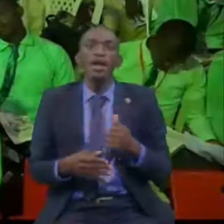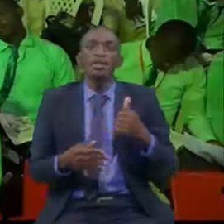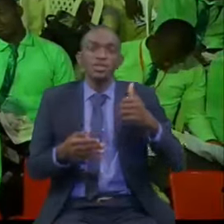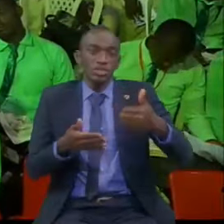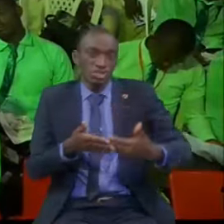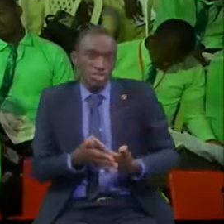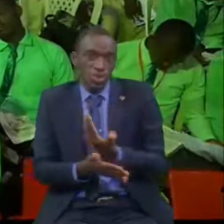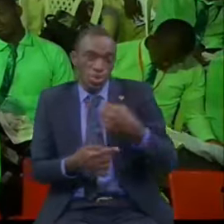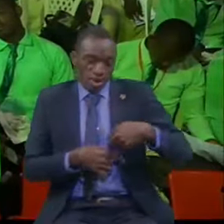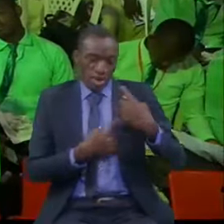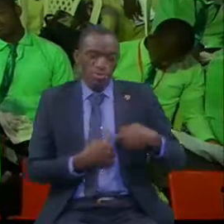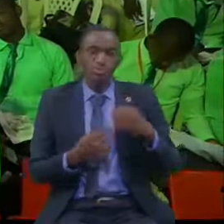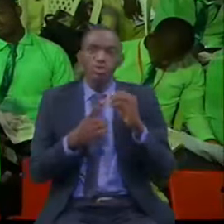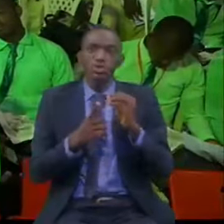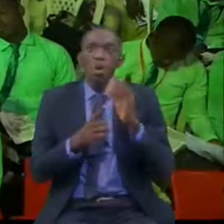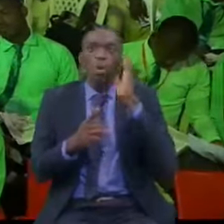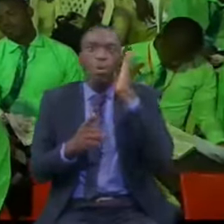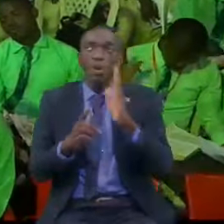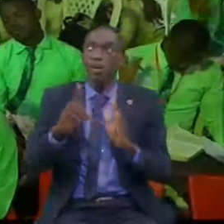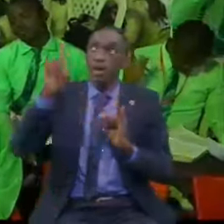You. Who is that?